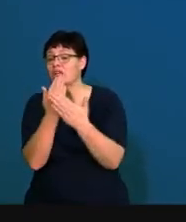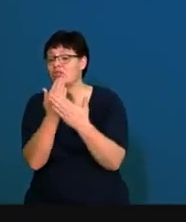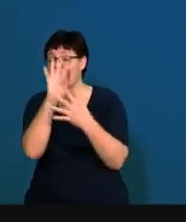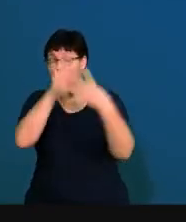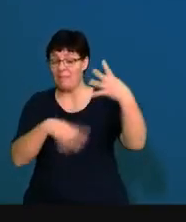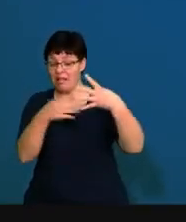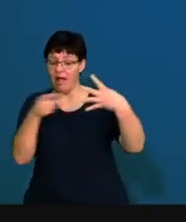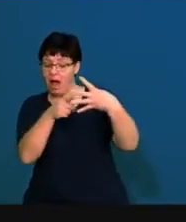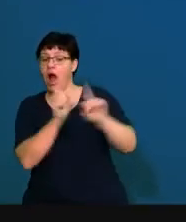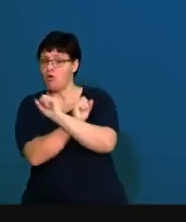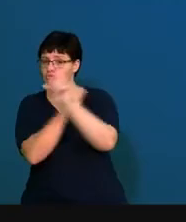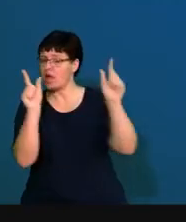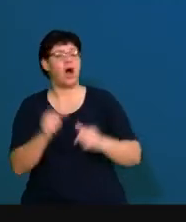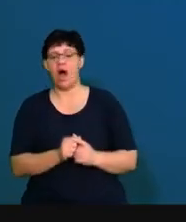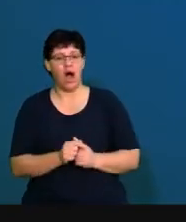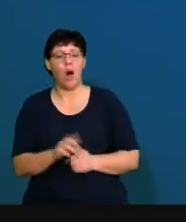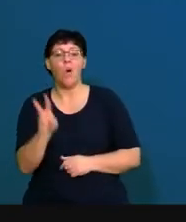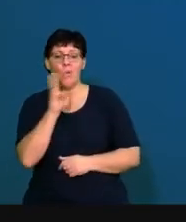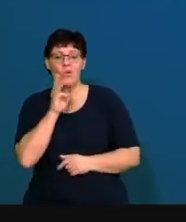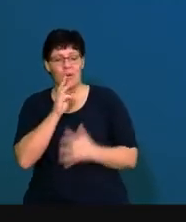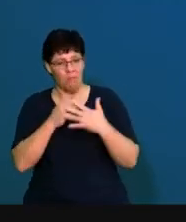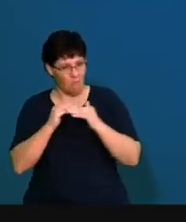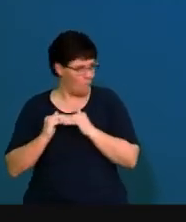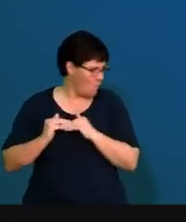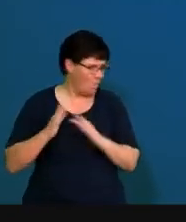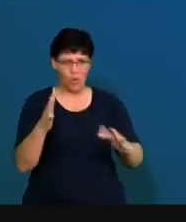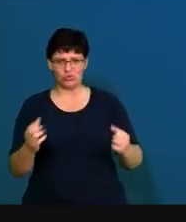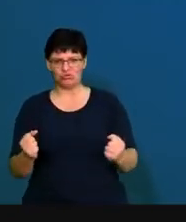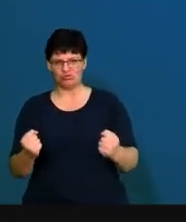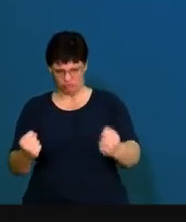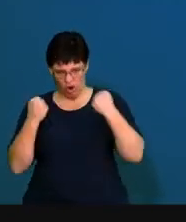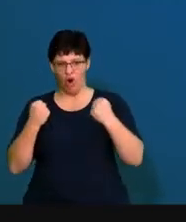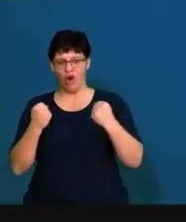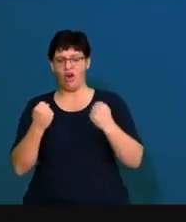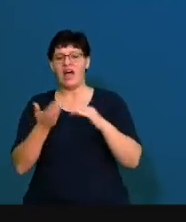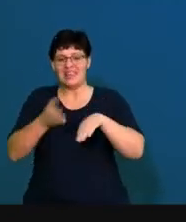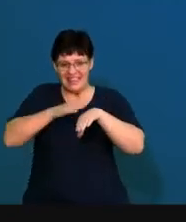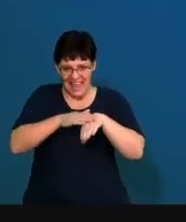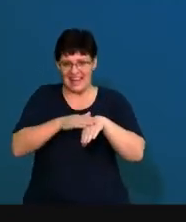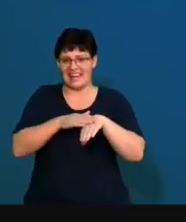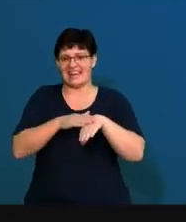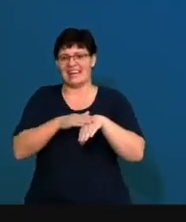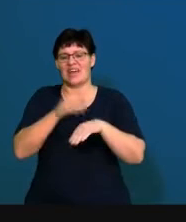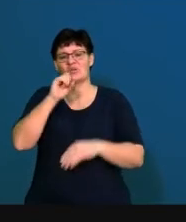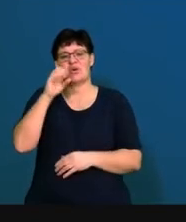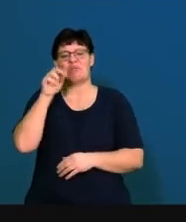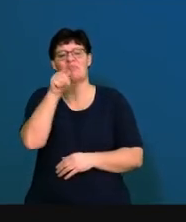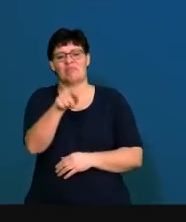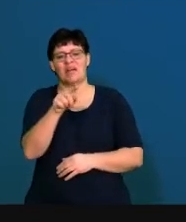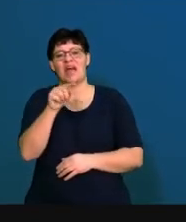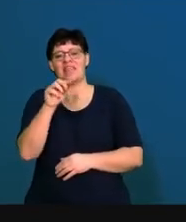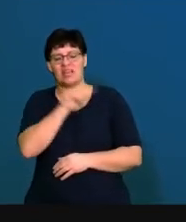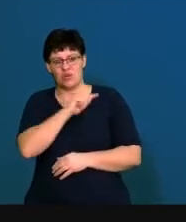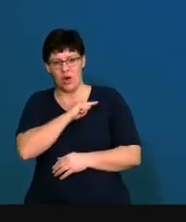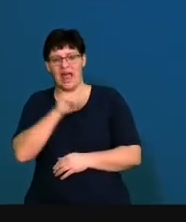potential table, you'd realize that water is a stronger oxidizing agent than the sodium cation. As a result, we